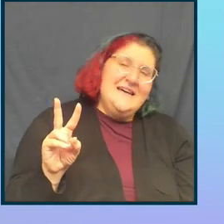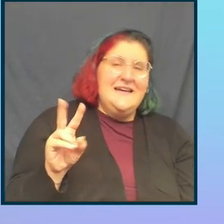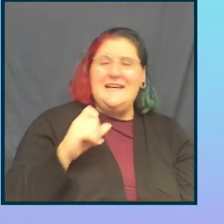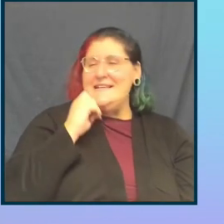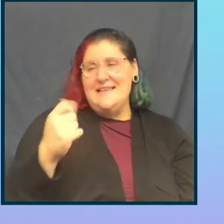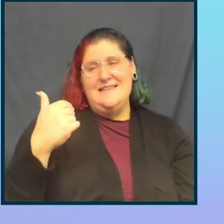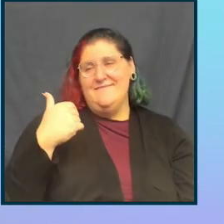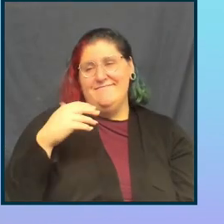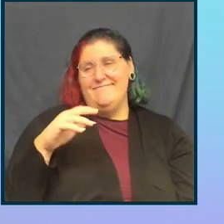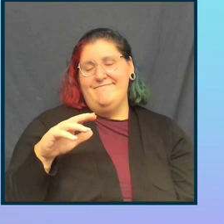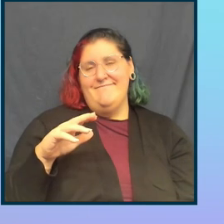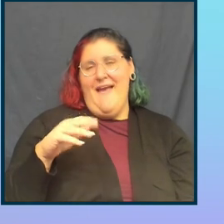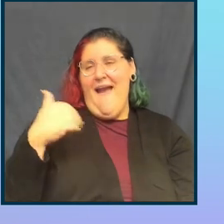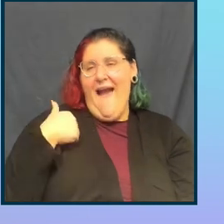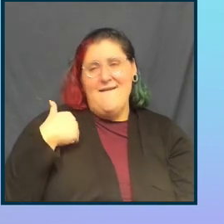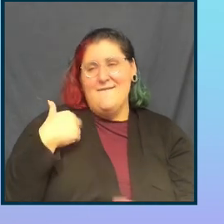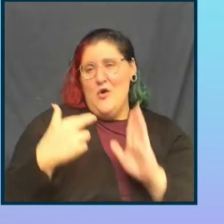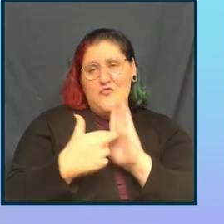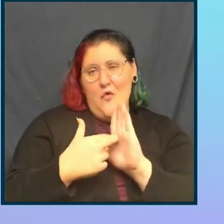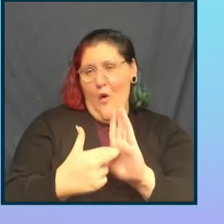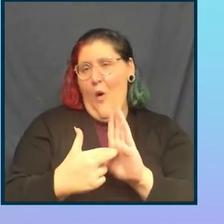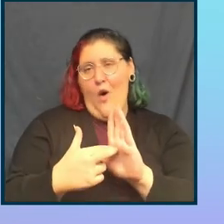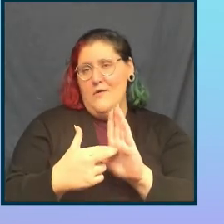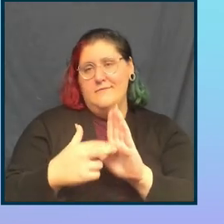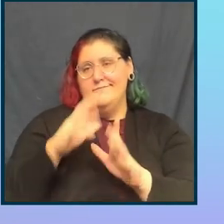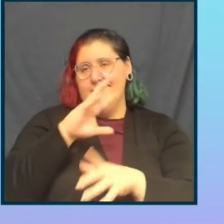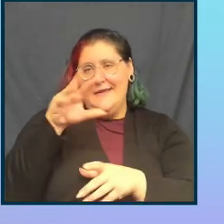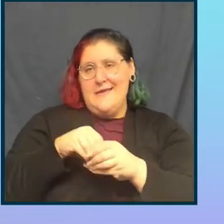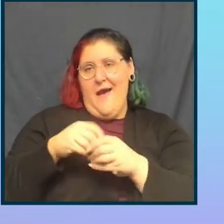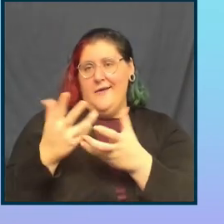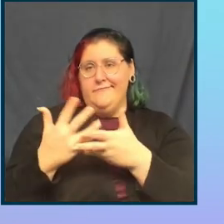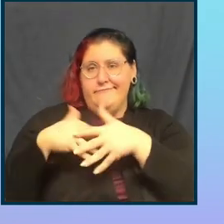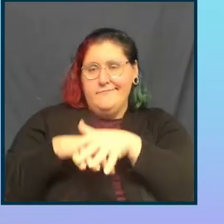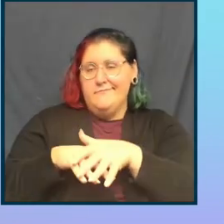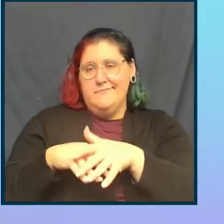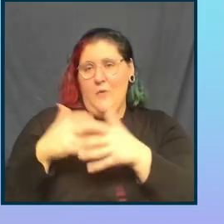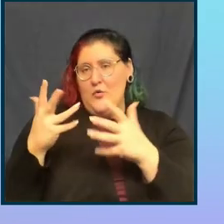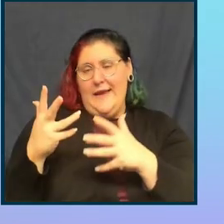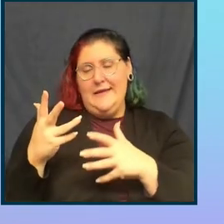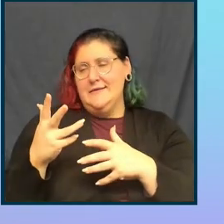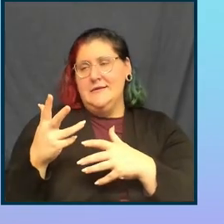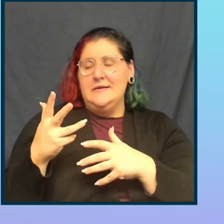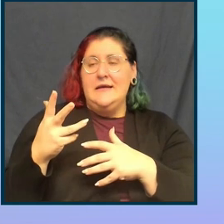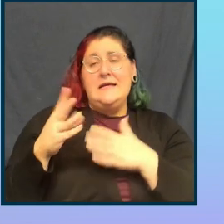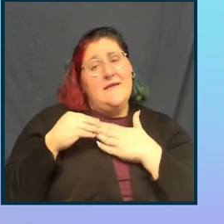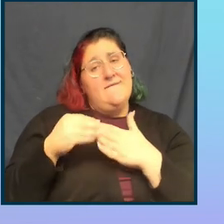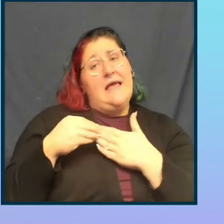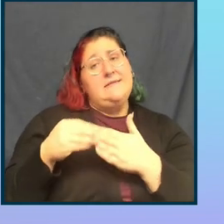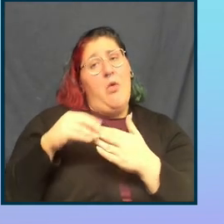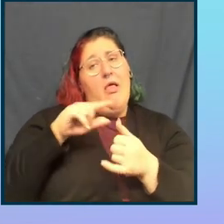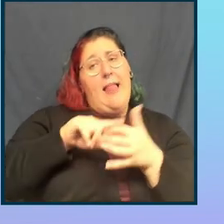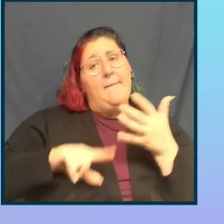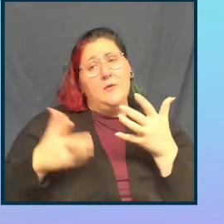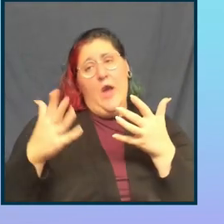have any roles from my recollection. And so a div is a pretty flexible element, as we all know,